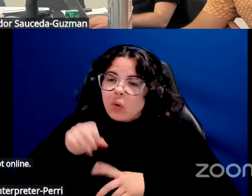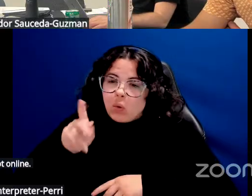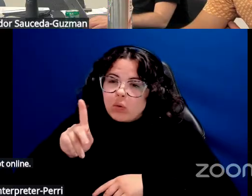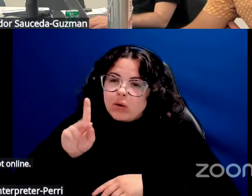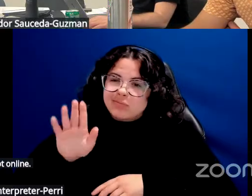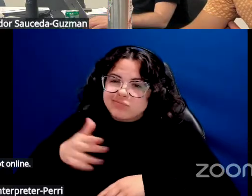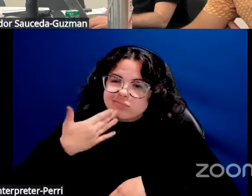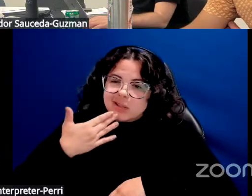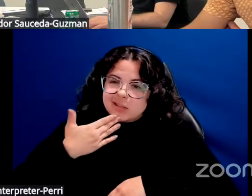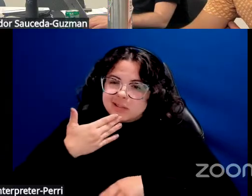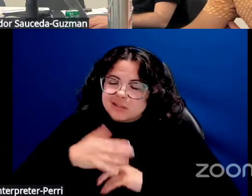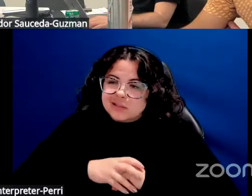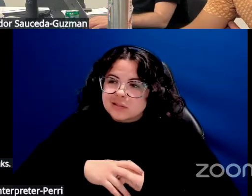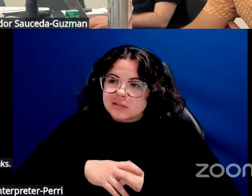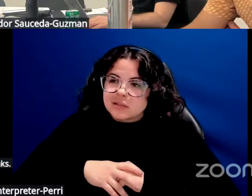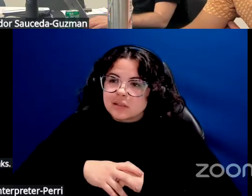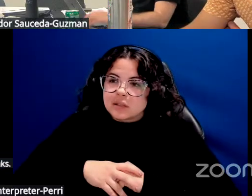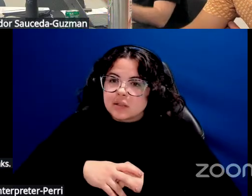great, thanks.